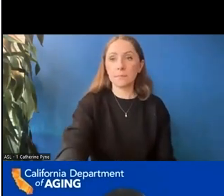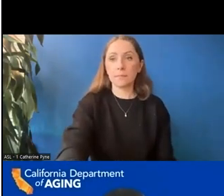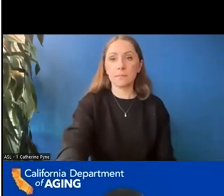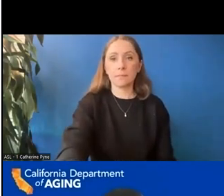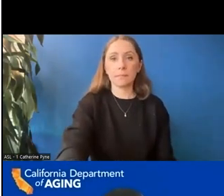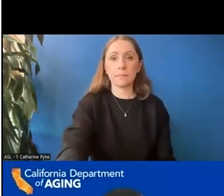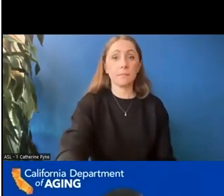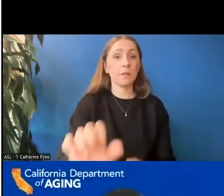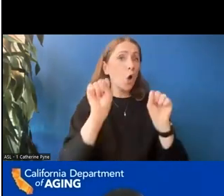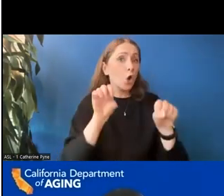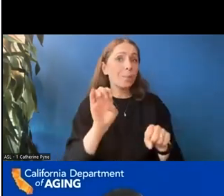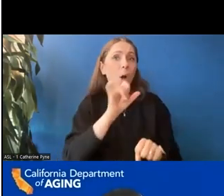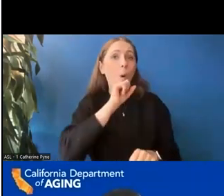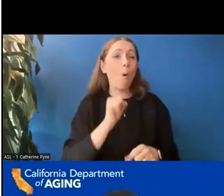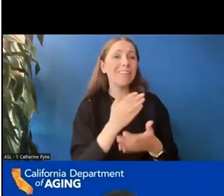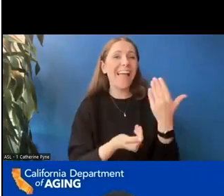Could be an old hand.